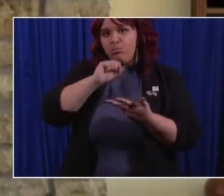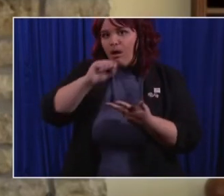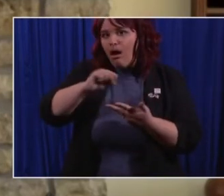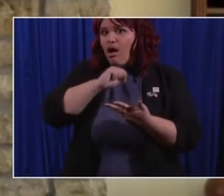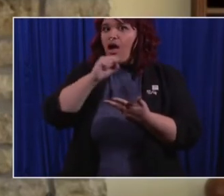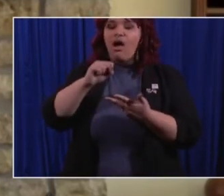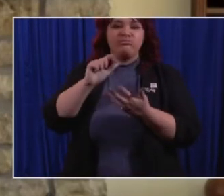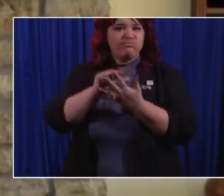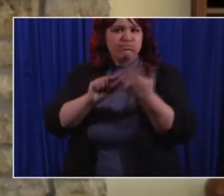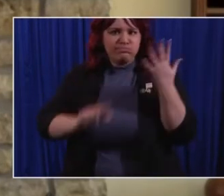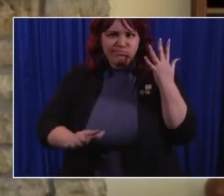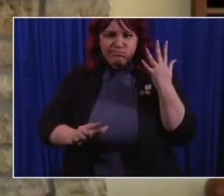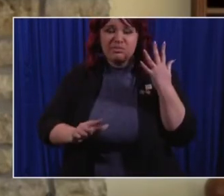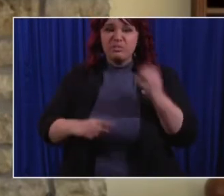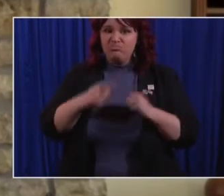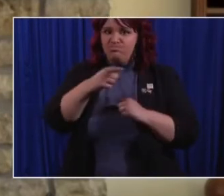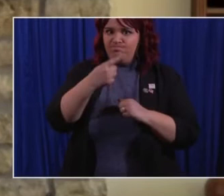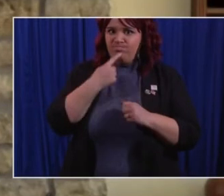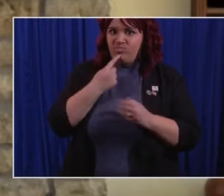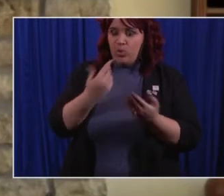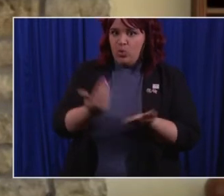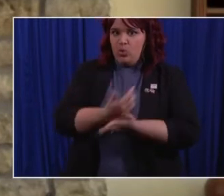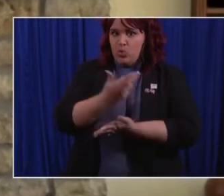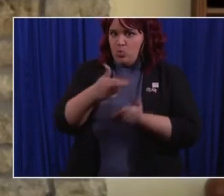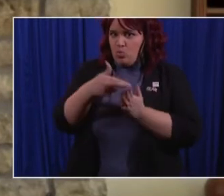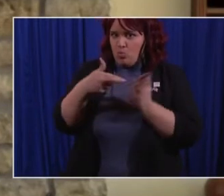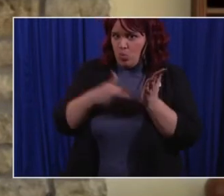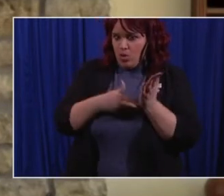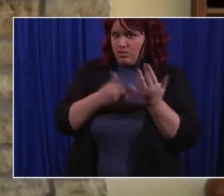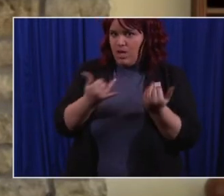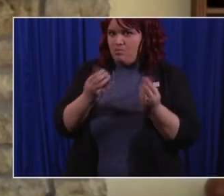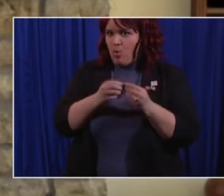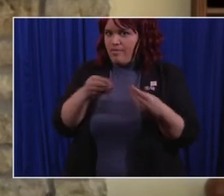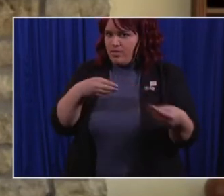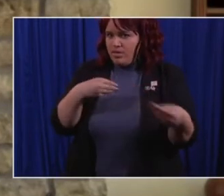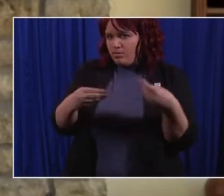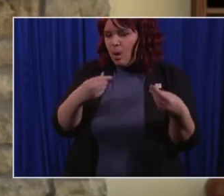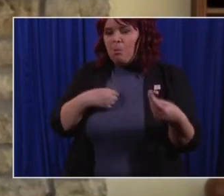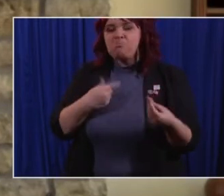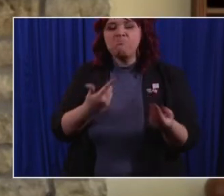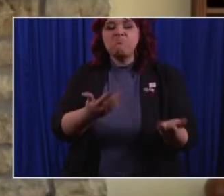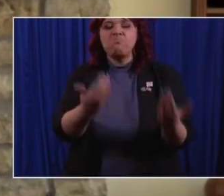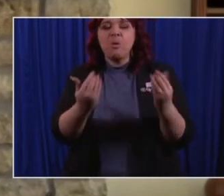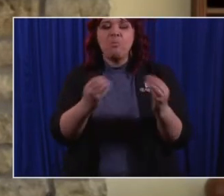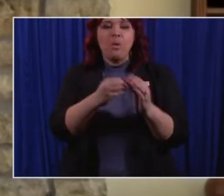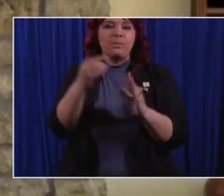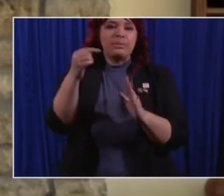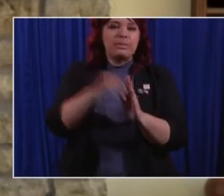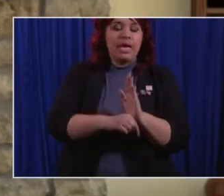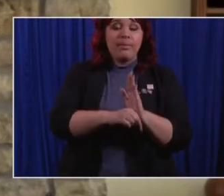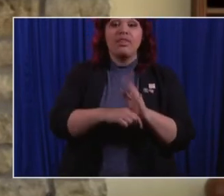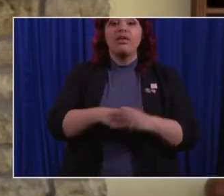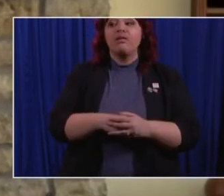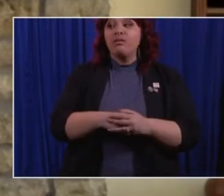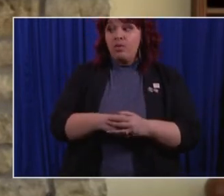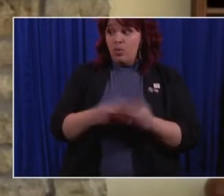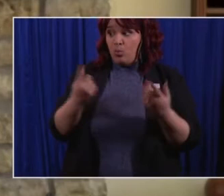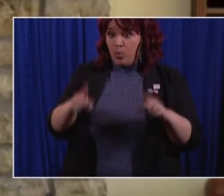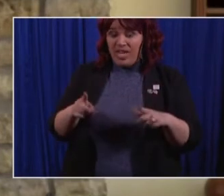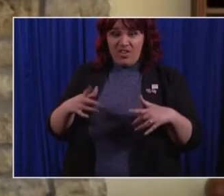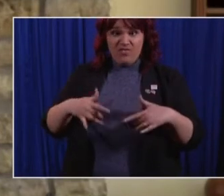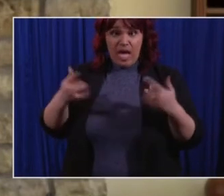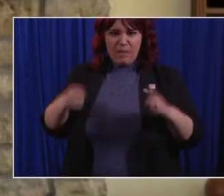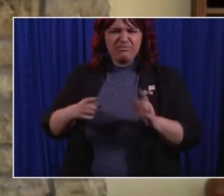new regulations, what do you expect the future of enforcing compliance will look like, especially with these school events